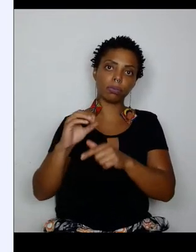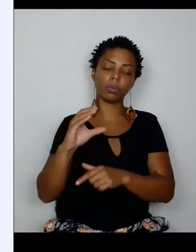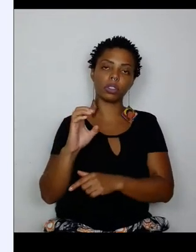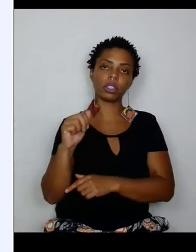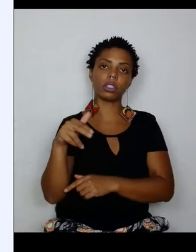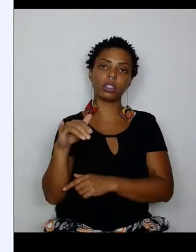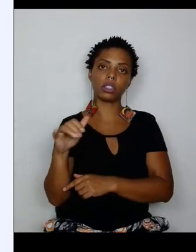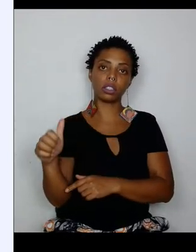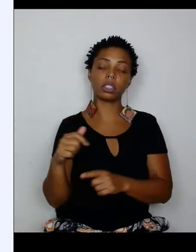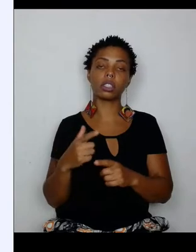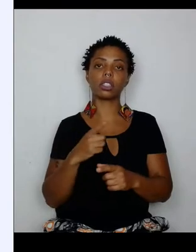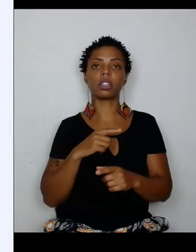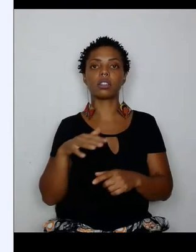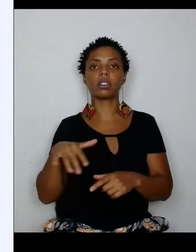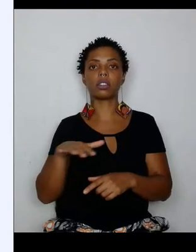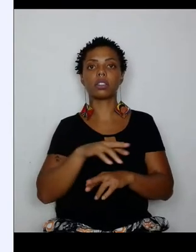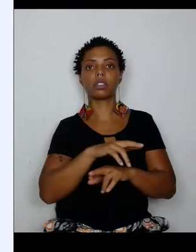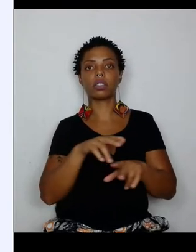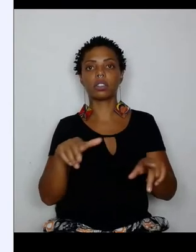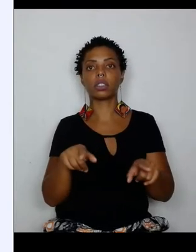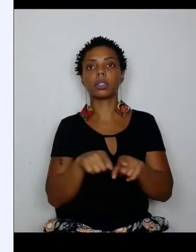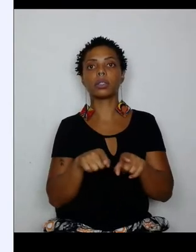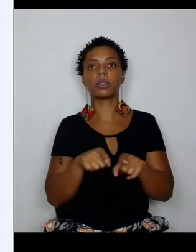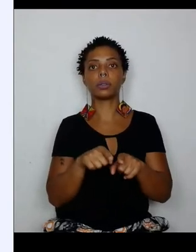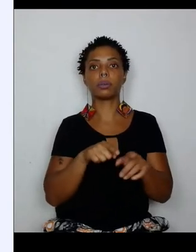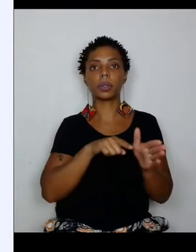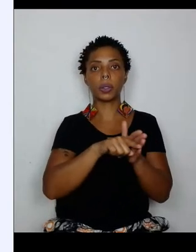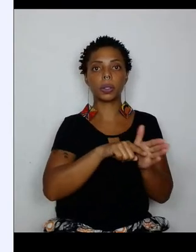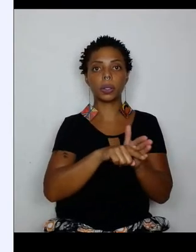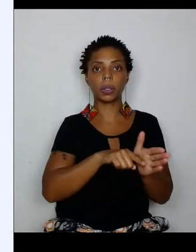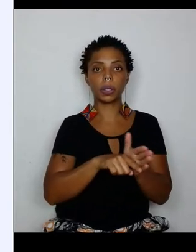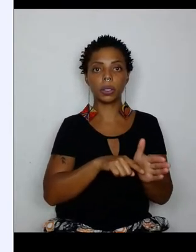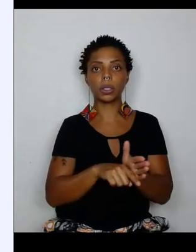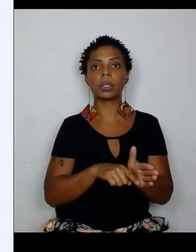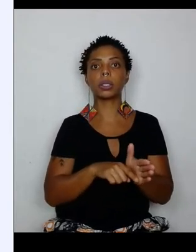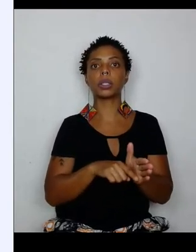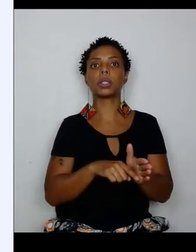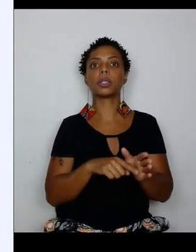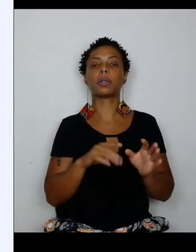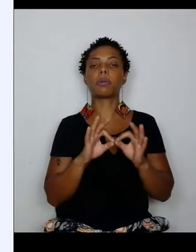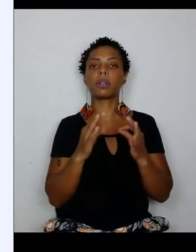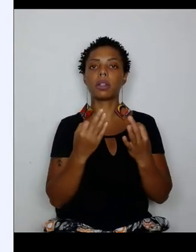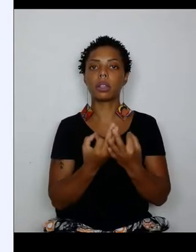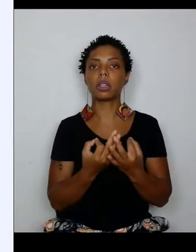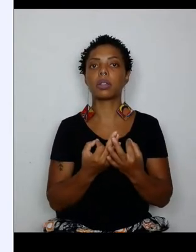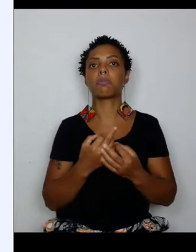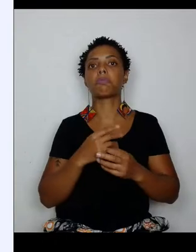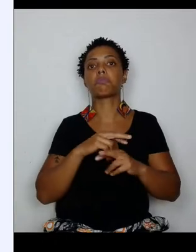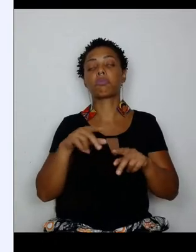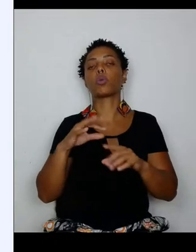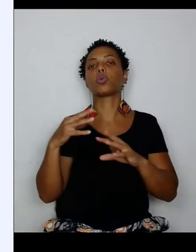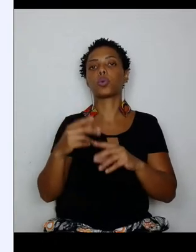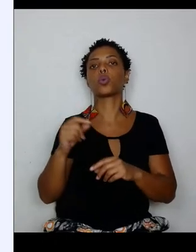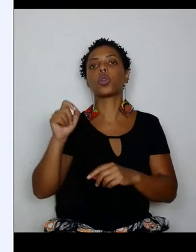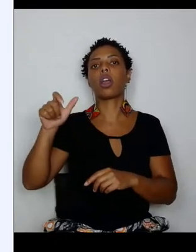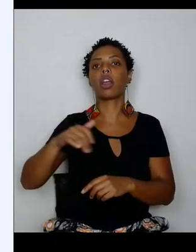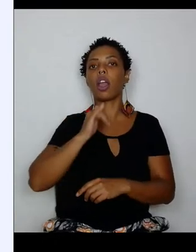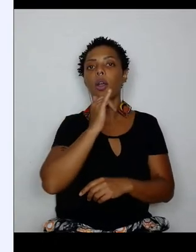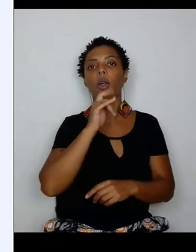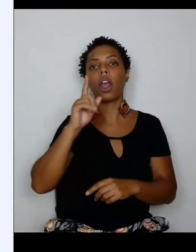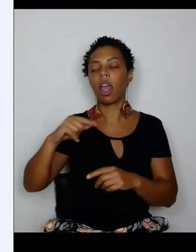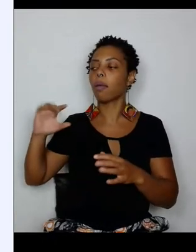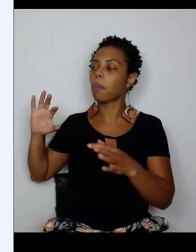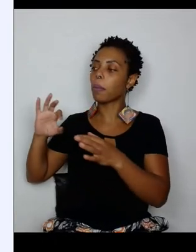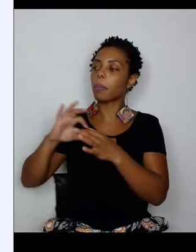kinship descent and status had been matrilineal reckoned through the female line even though